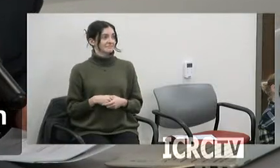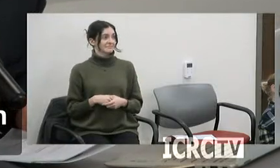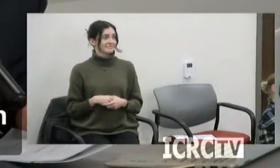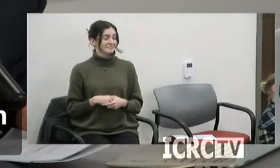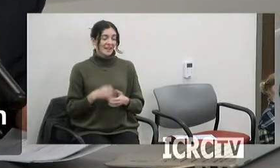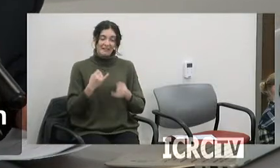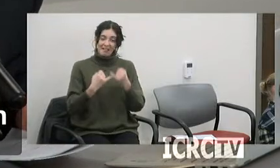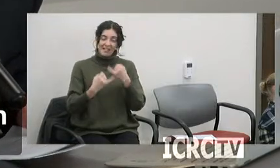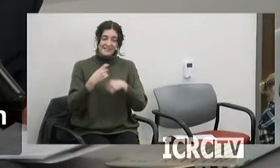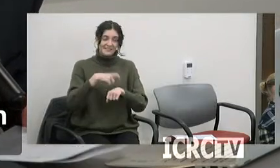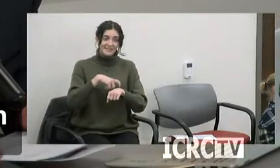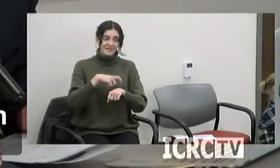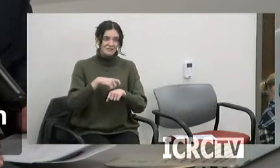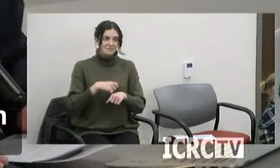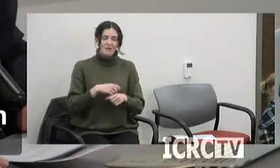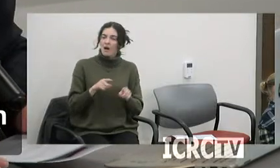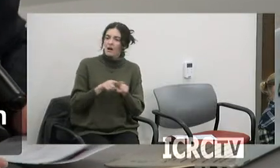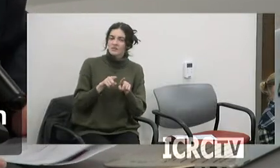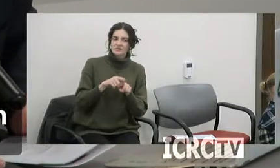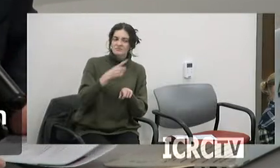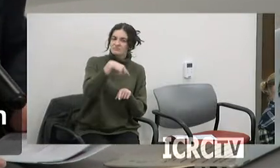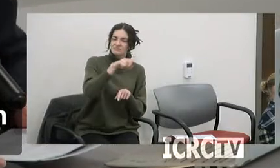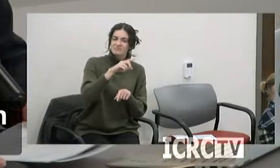any offers to take over the good news report.